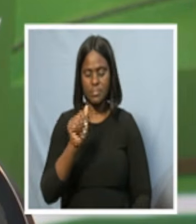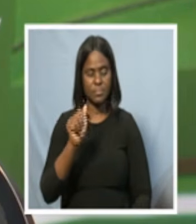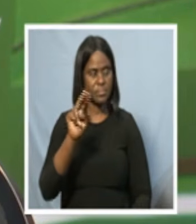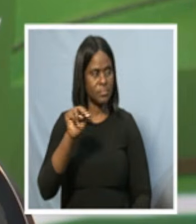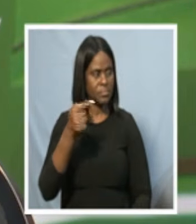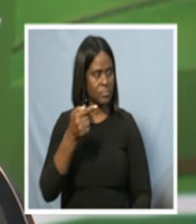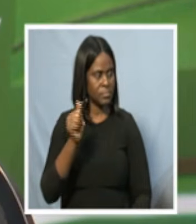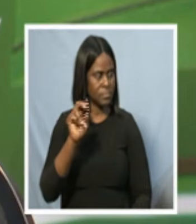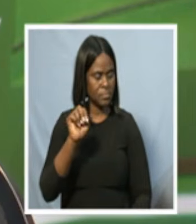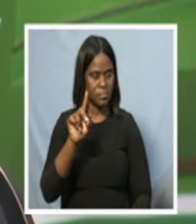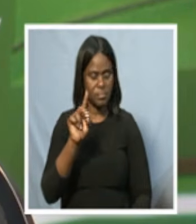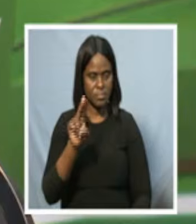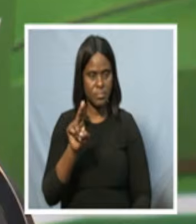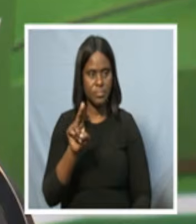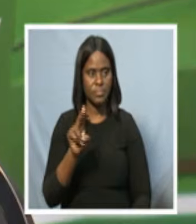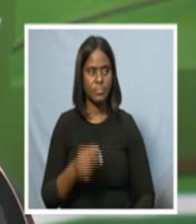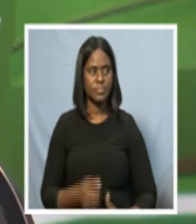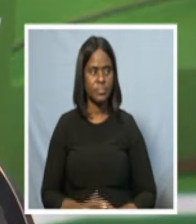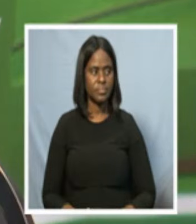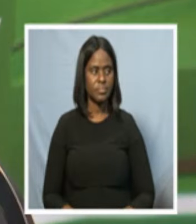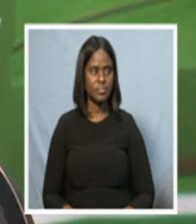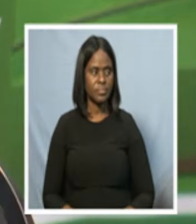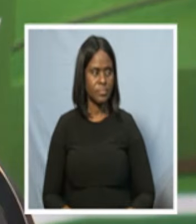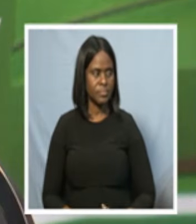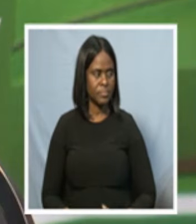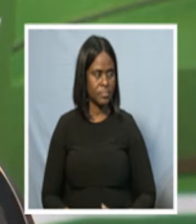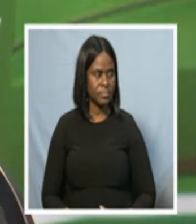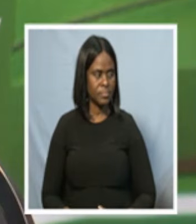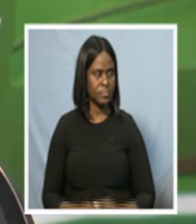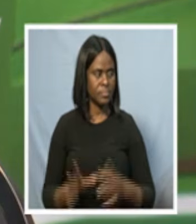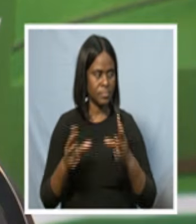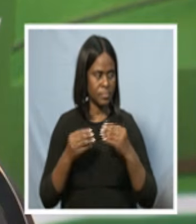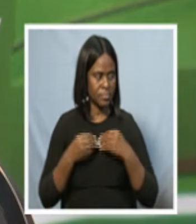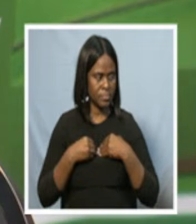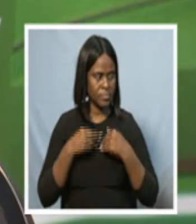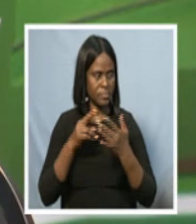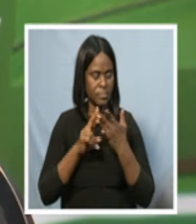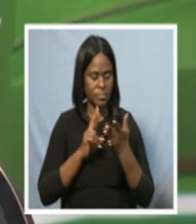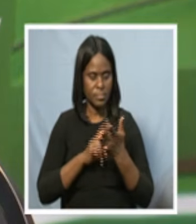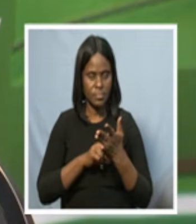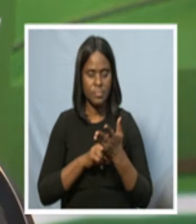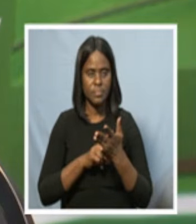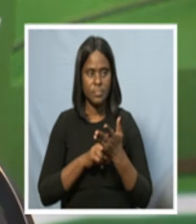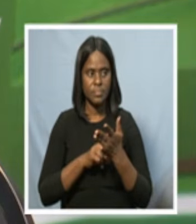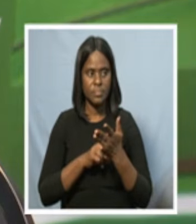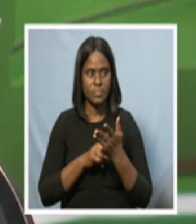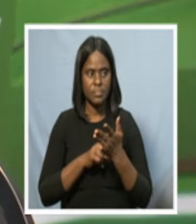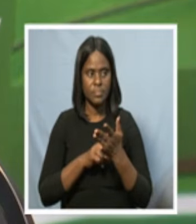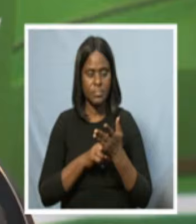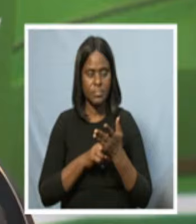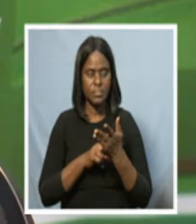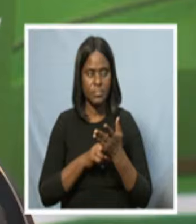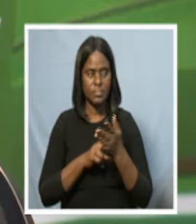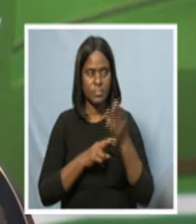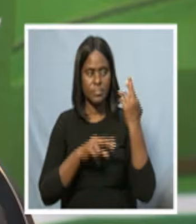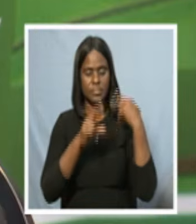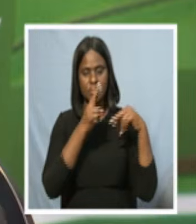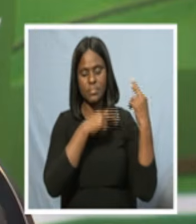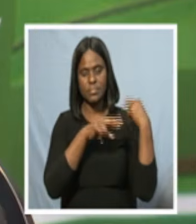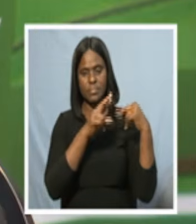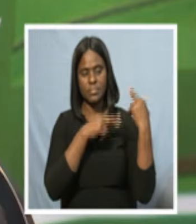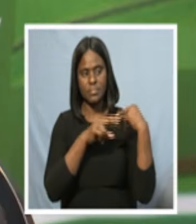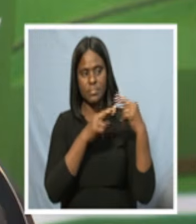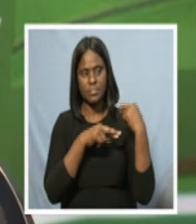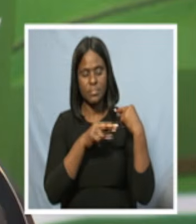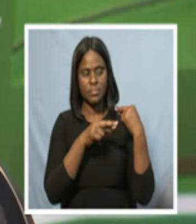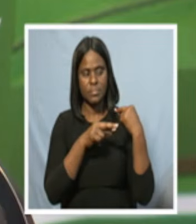a motion on the report of the Standing Orders Committee that the House adopts the report of the Standing Orders Committee on the review of the National Assembly of